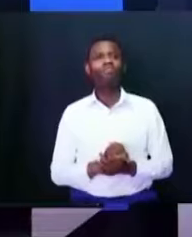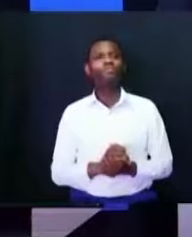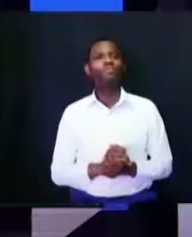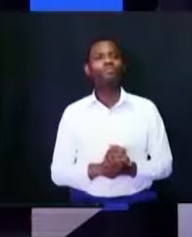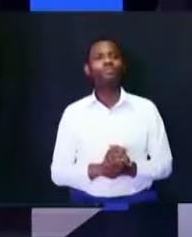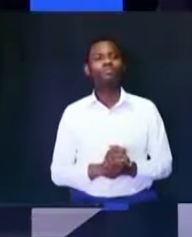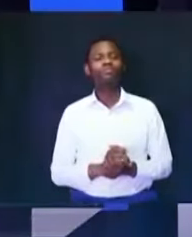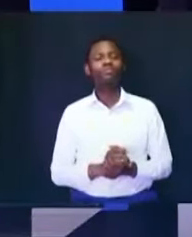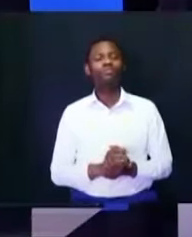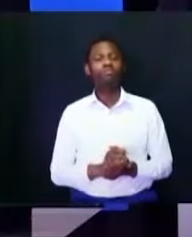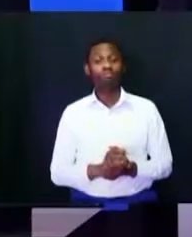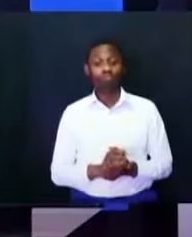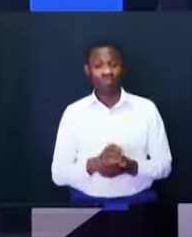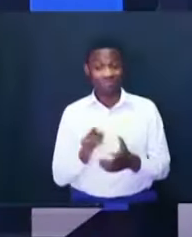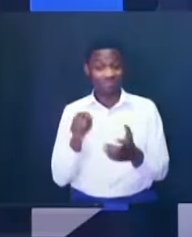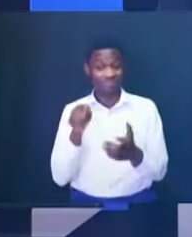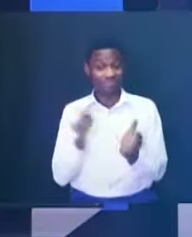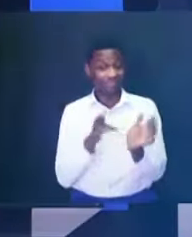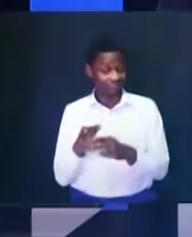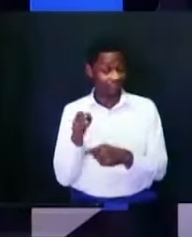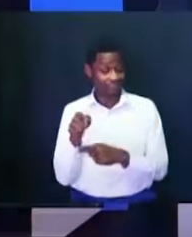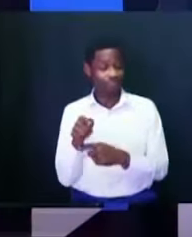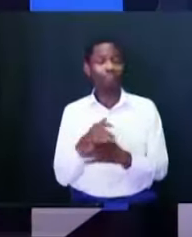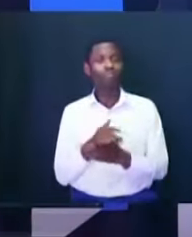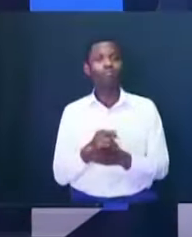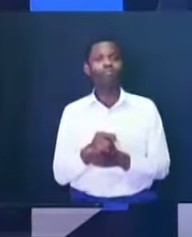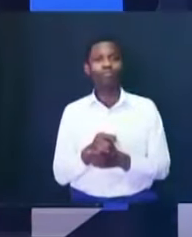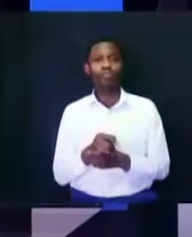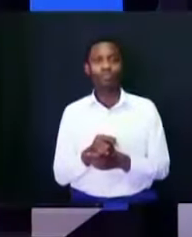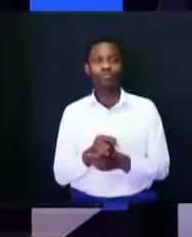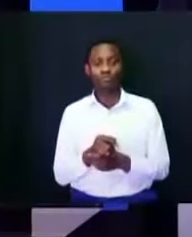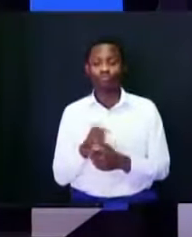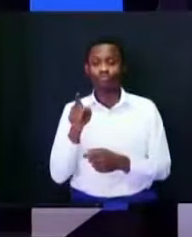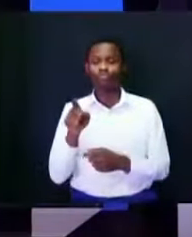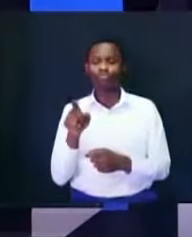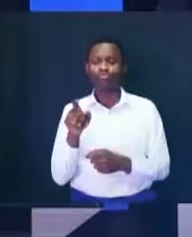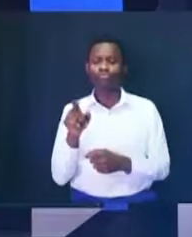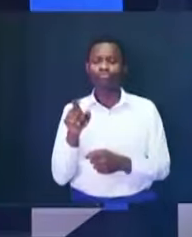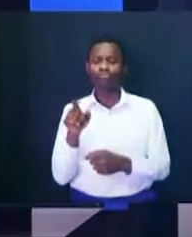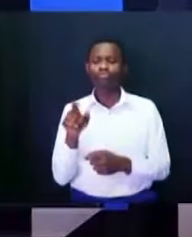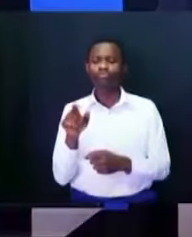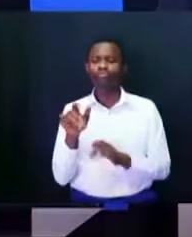8:44 this is Jesus you belong to your father the